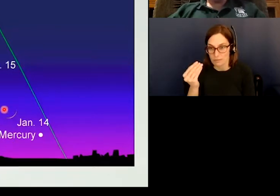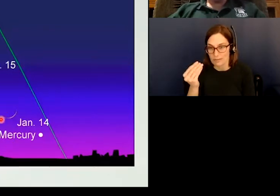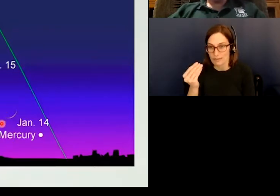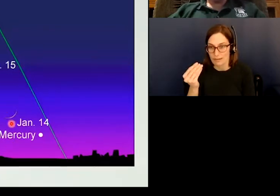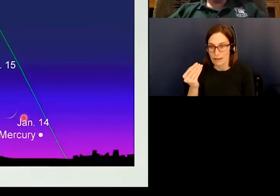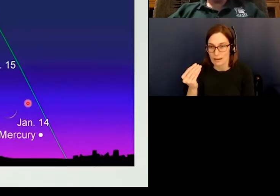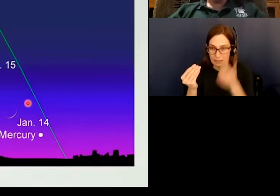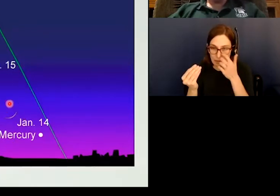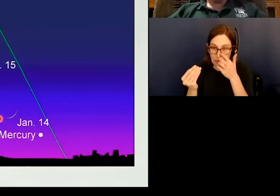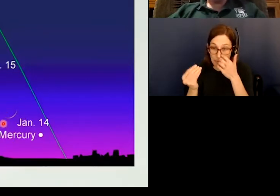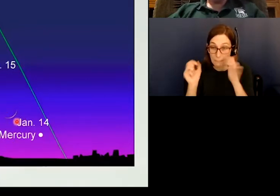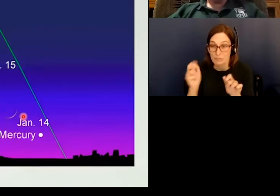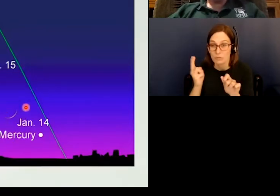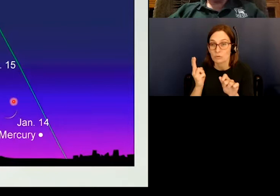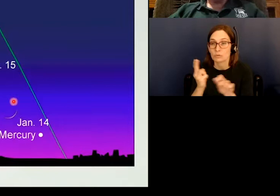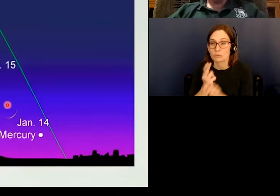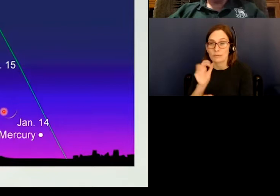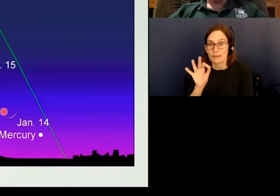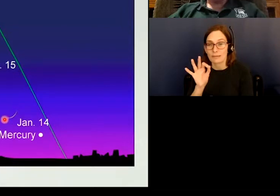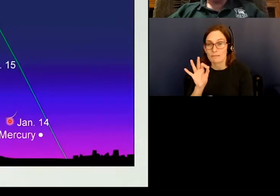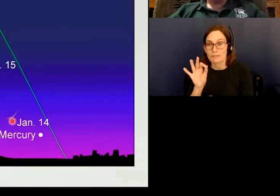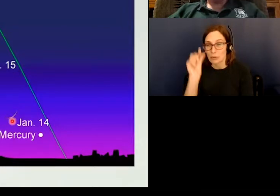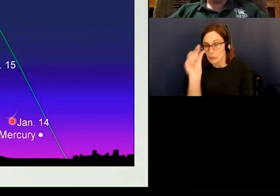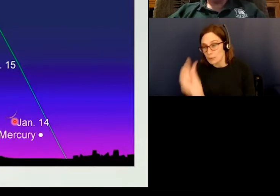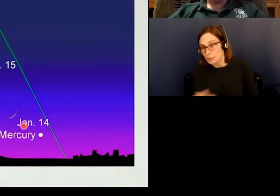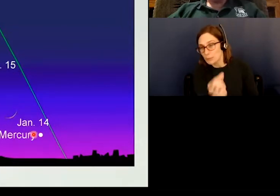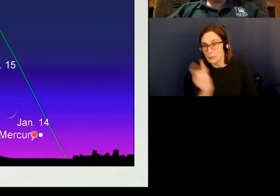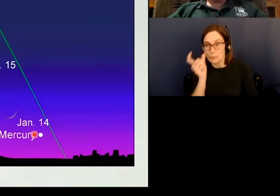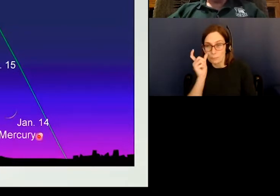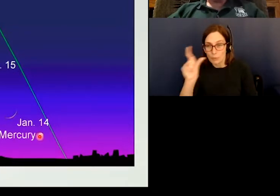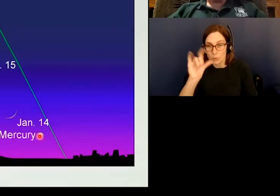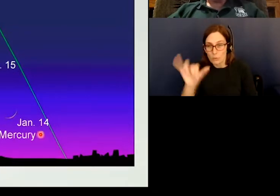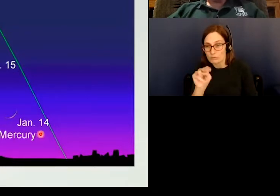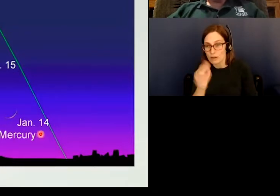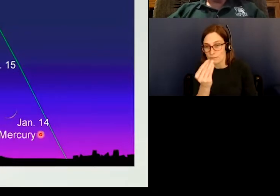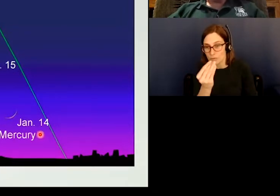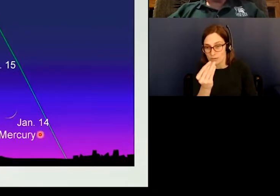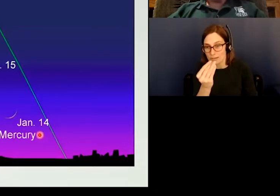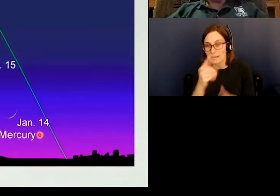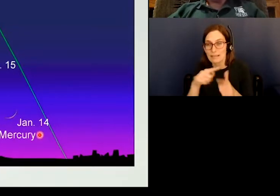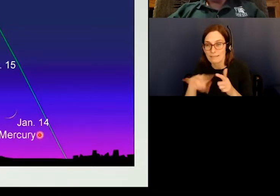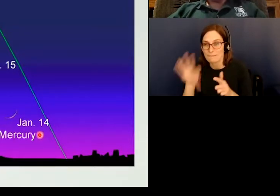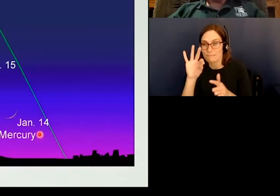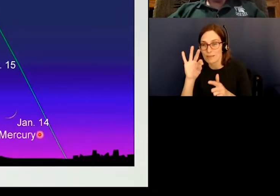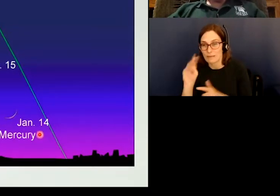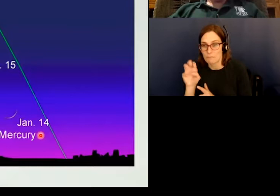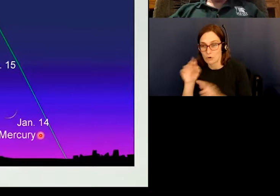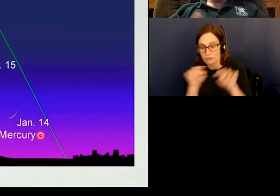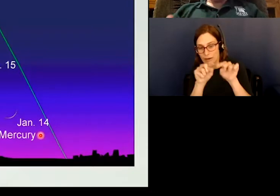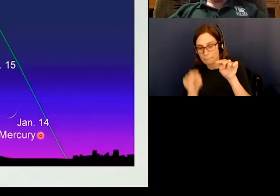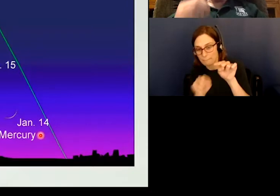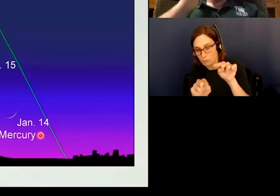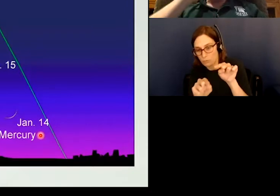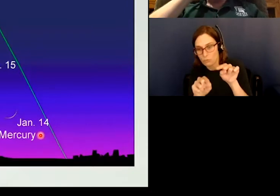opportunity to use the early, if you can see the crescent moon on January 14th, Mercury will be slightly below it.